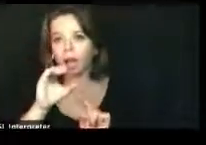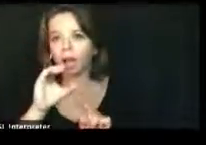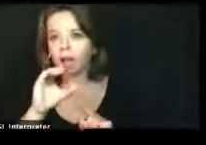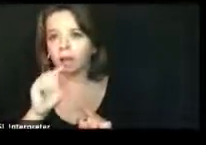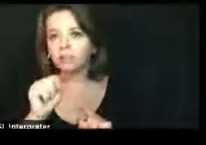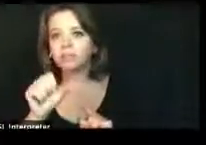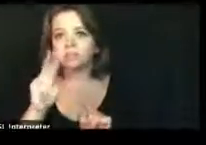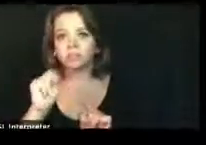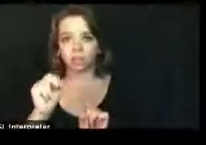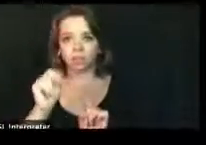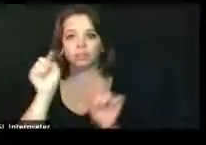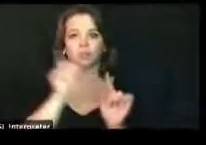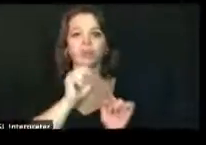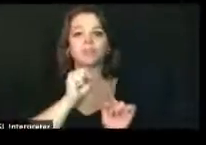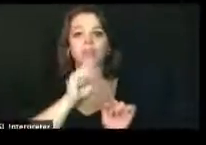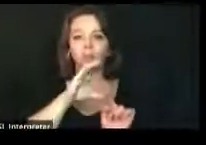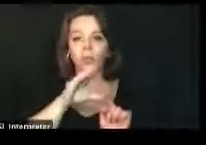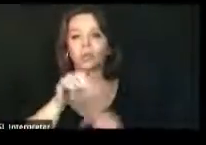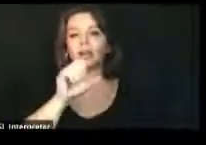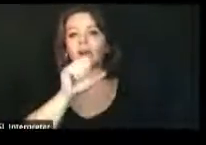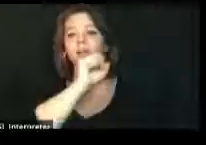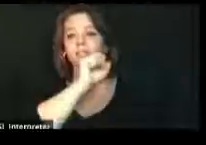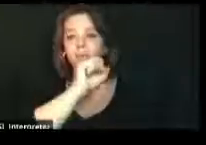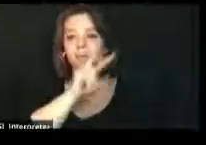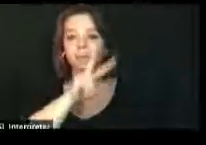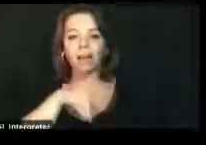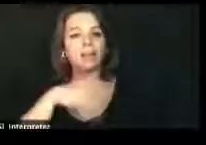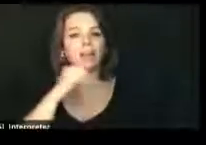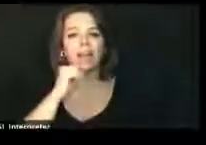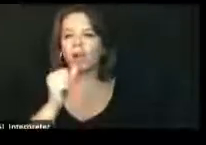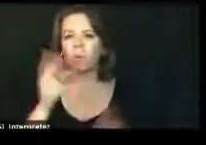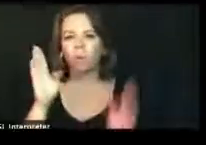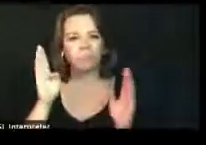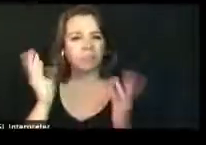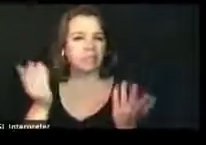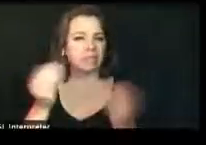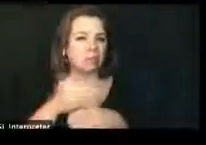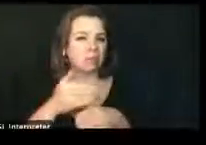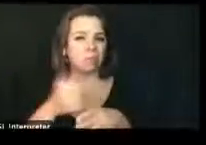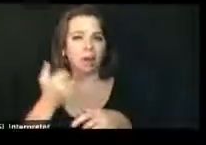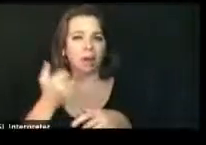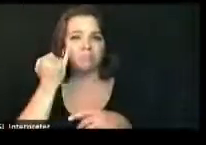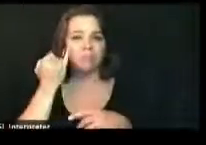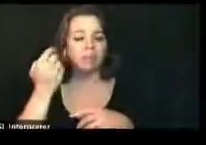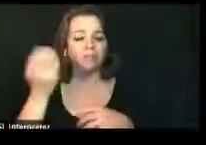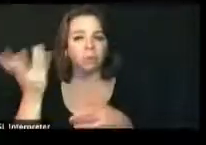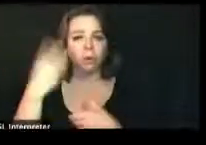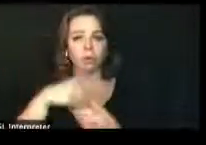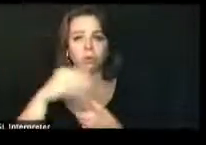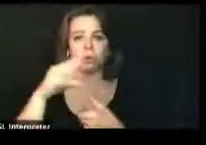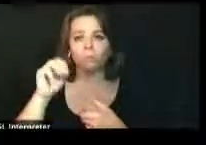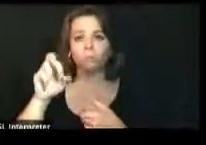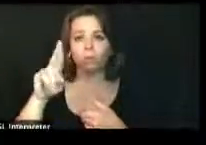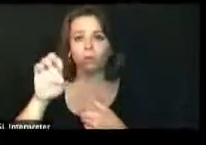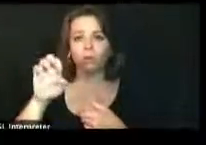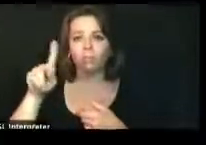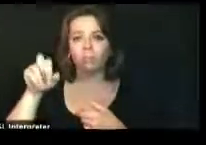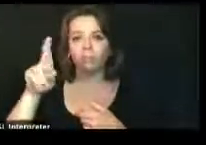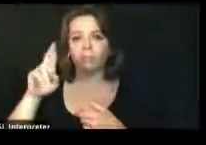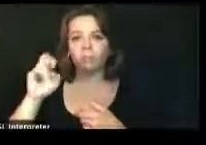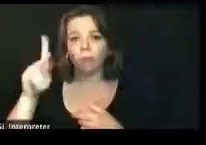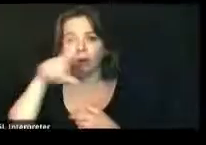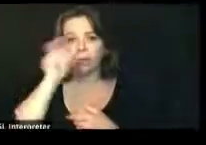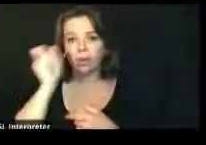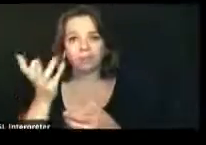Simi Valley. It wouldn't bother me at all if Moore Park is a part of this because it's also part of the same economic